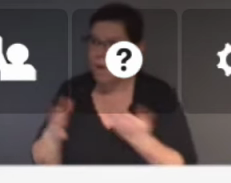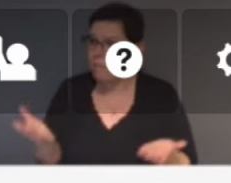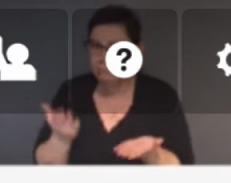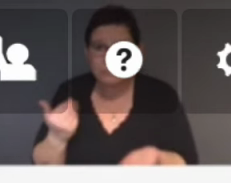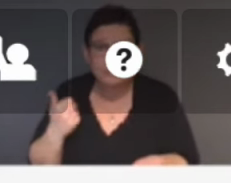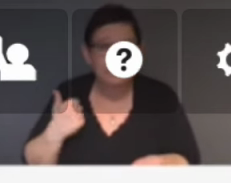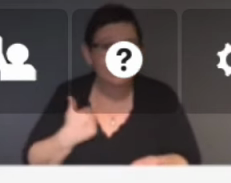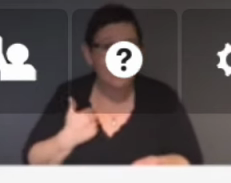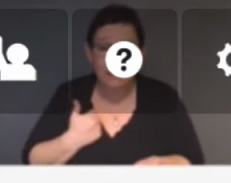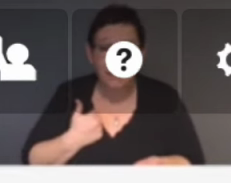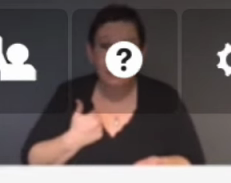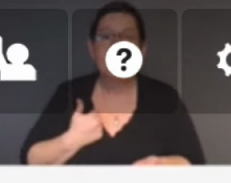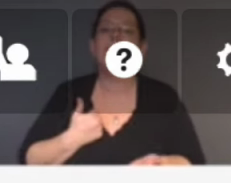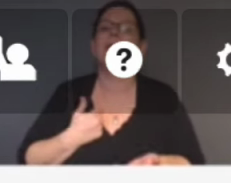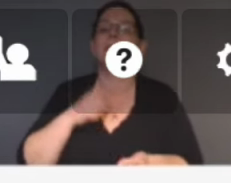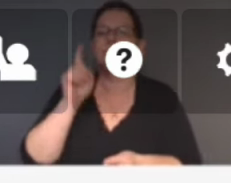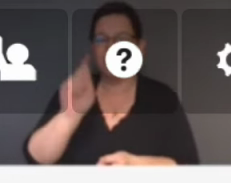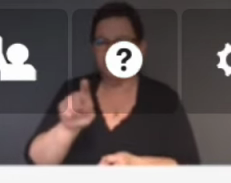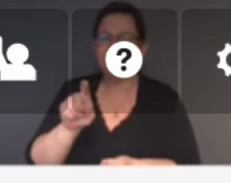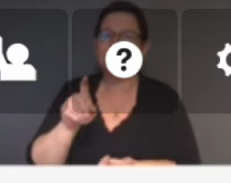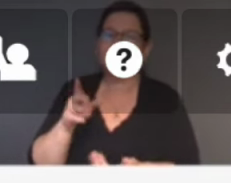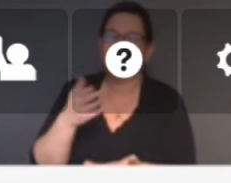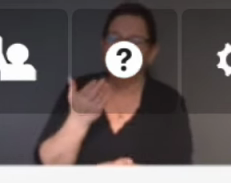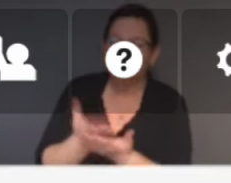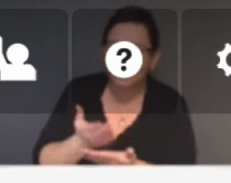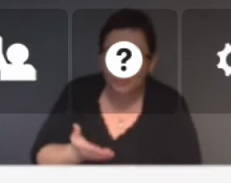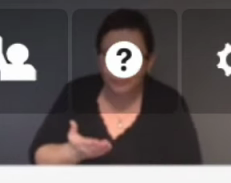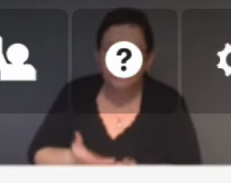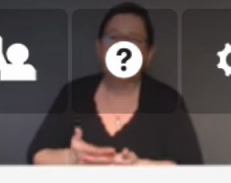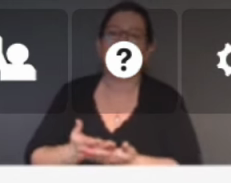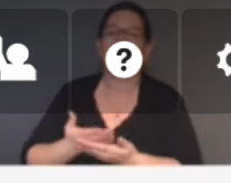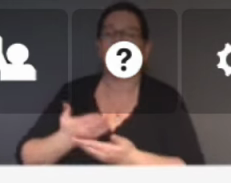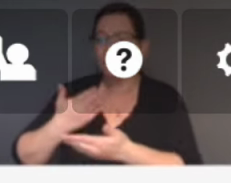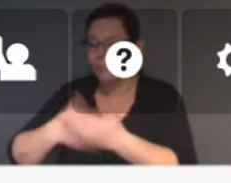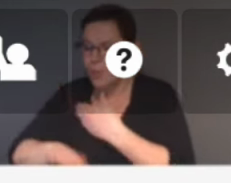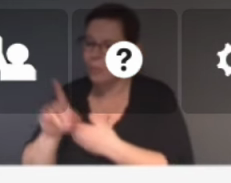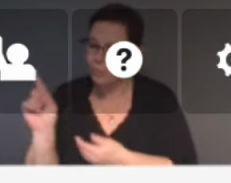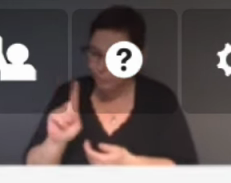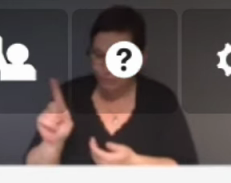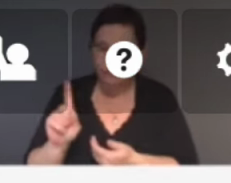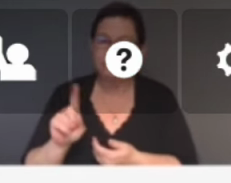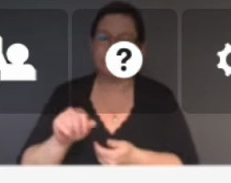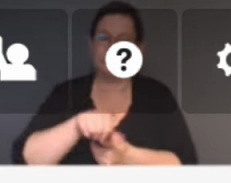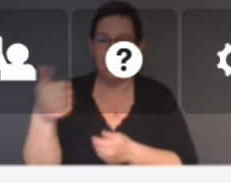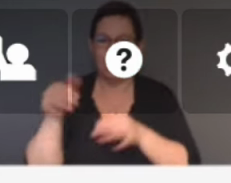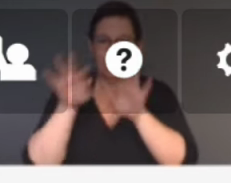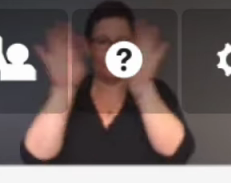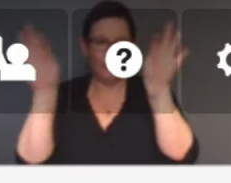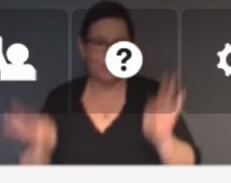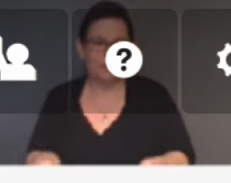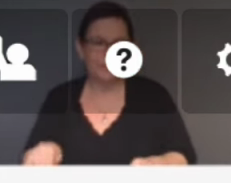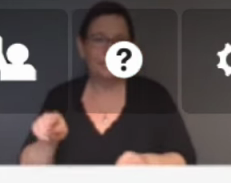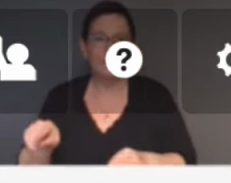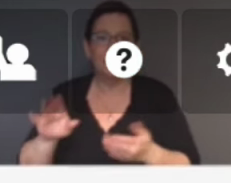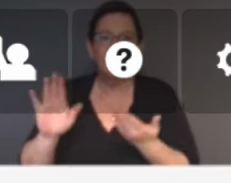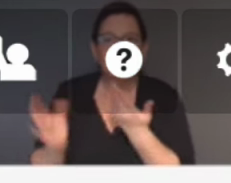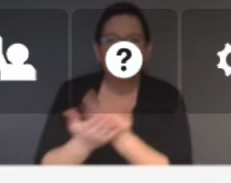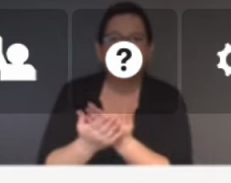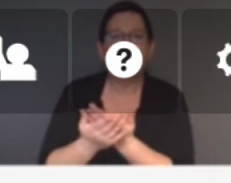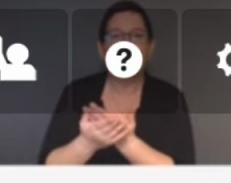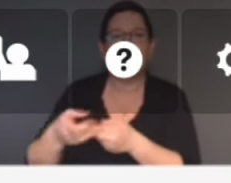forms. This documentation should indicate the child's family name, given name, and date of